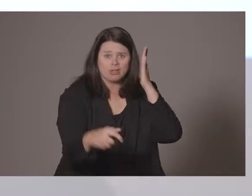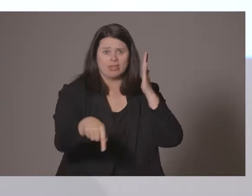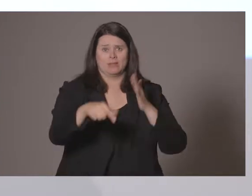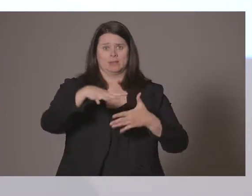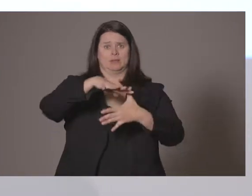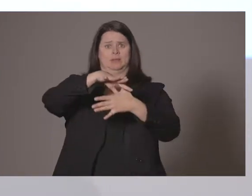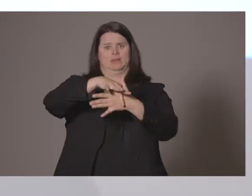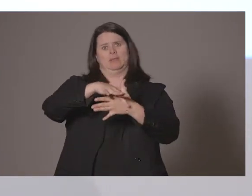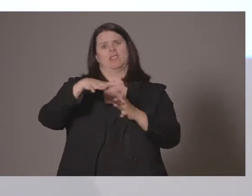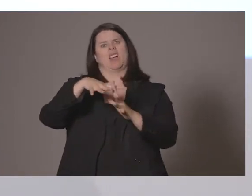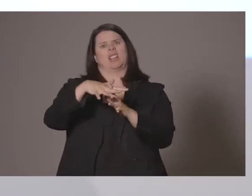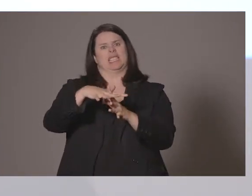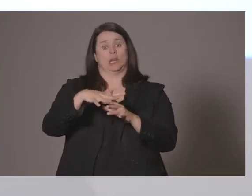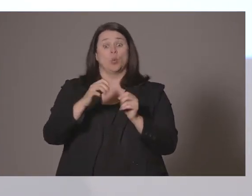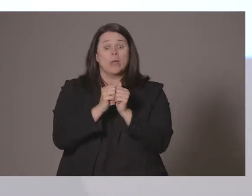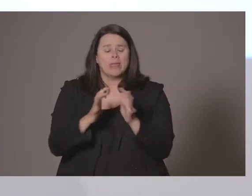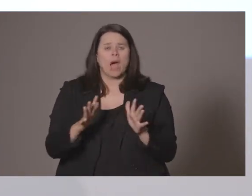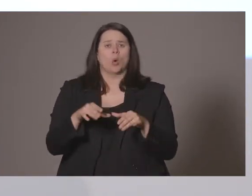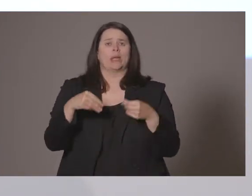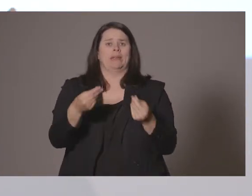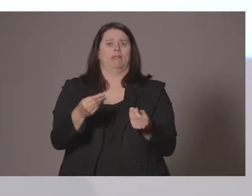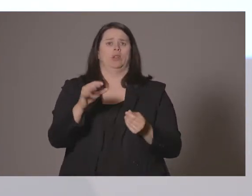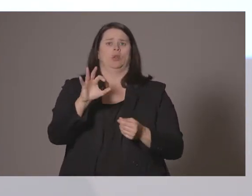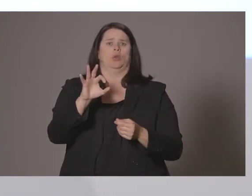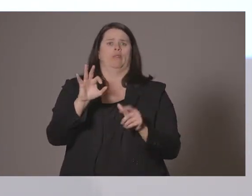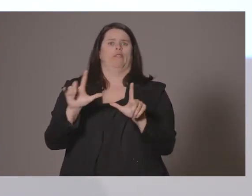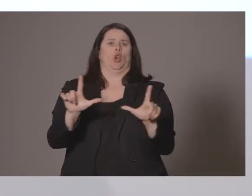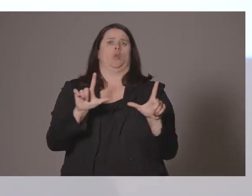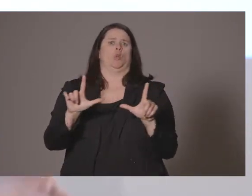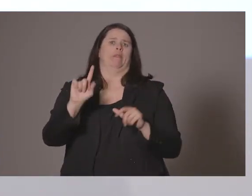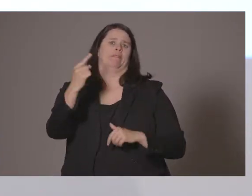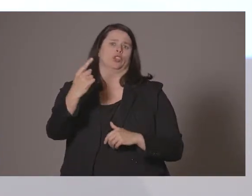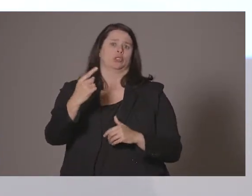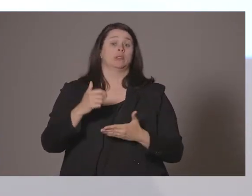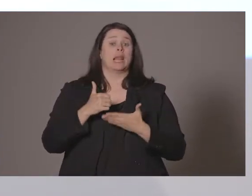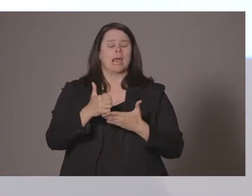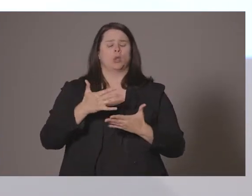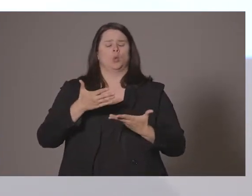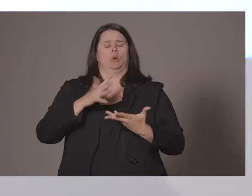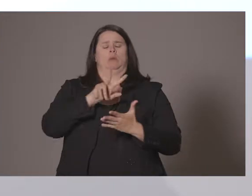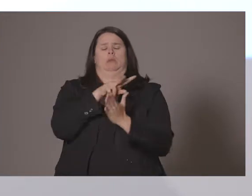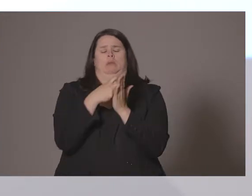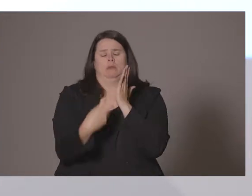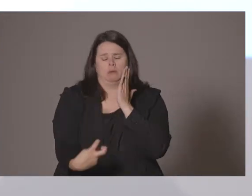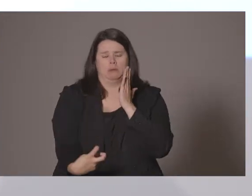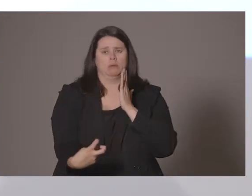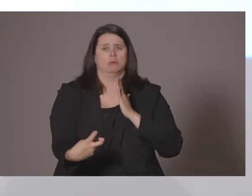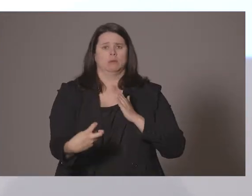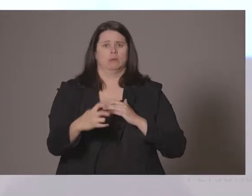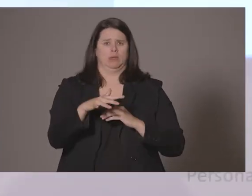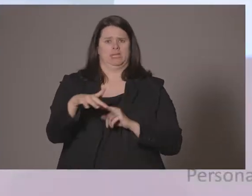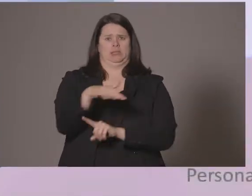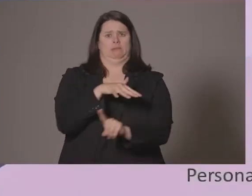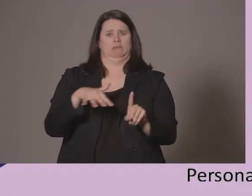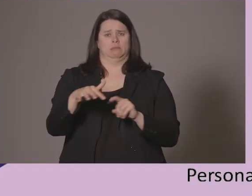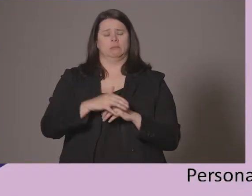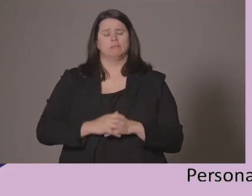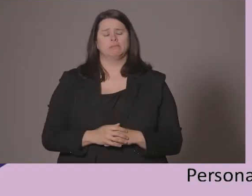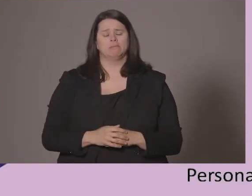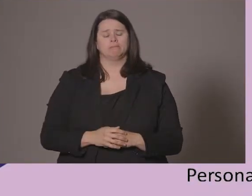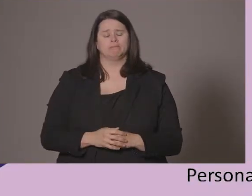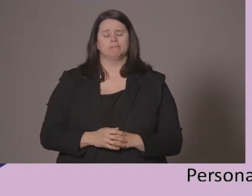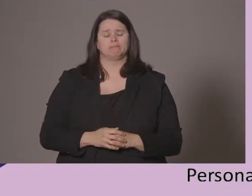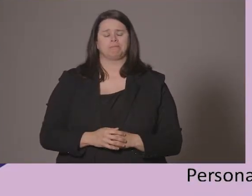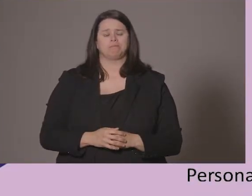without really giving you some frameworks, without really letting you orient to the space. And so there's another framework that I'm going to